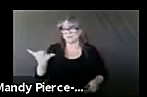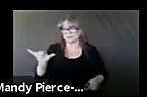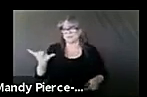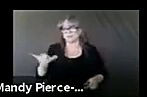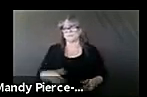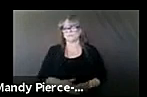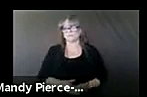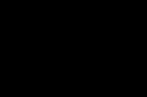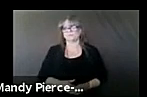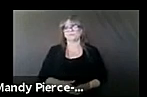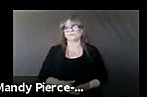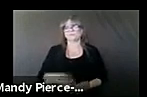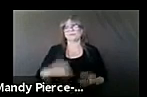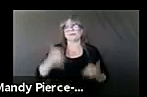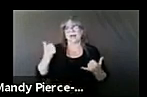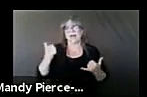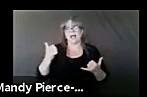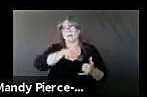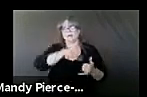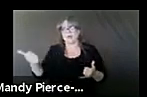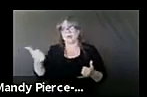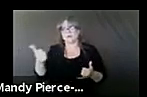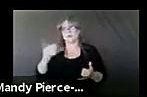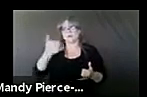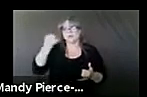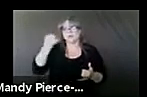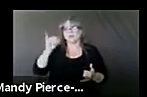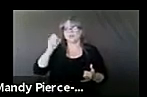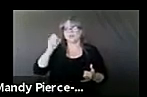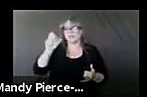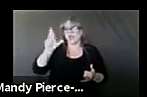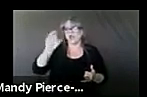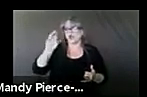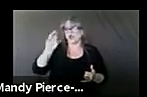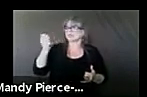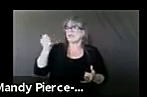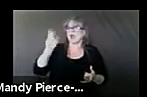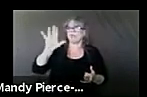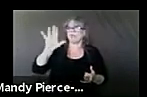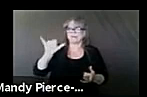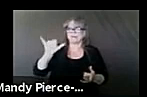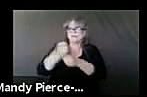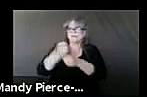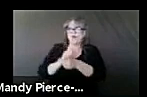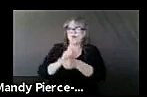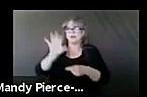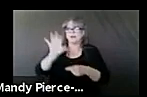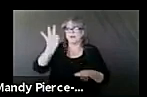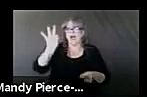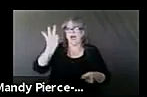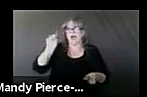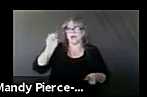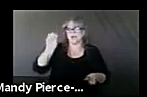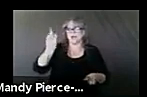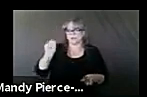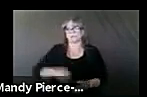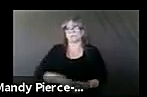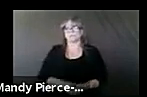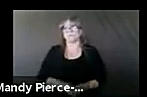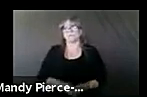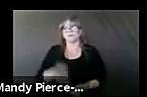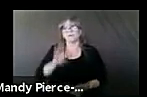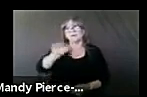recovery numbers. Can you explain in detail why CDPHE is not releasing any data related to recovery? What about those who were admitted to